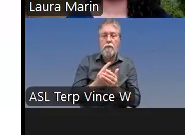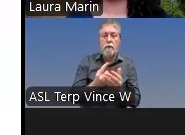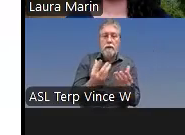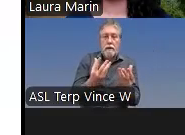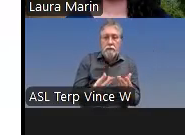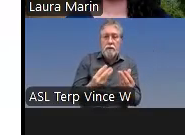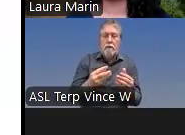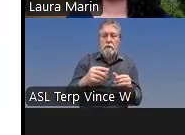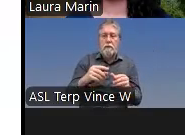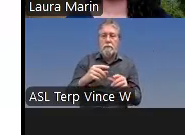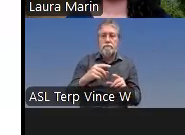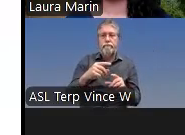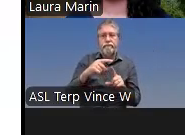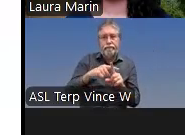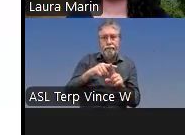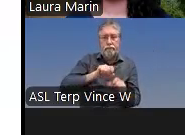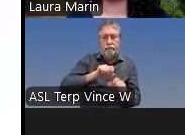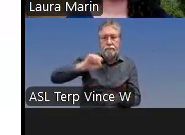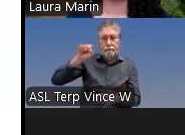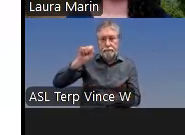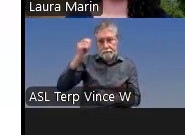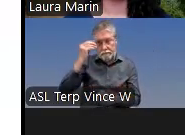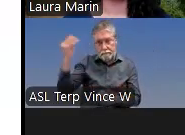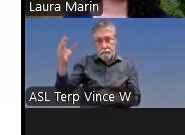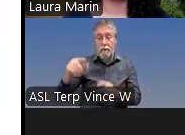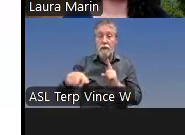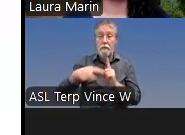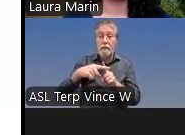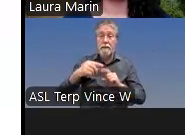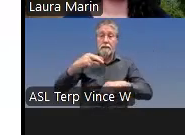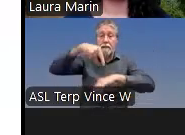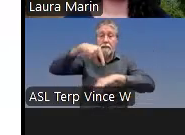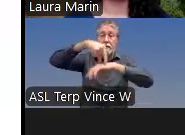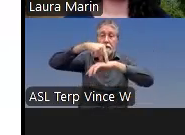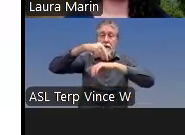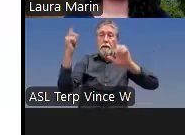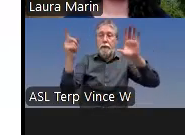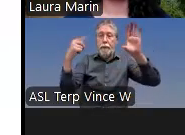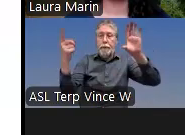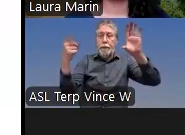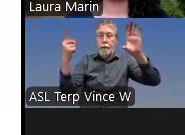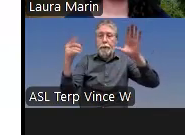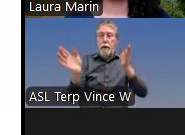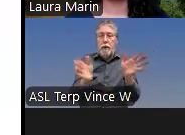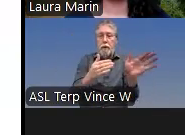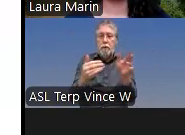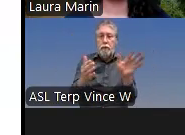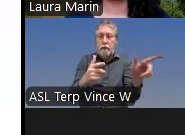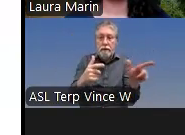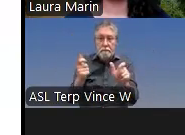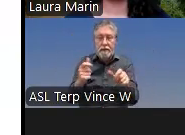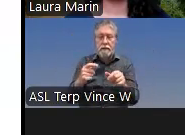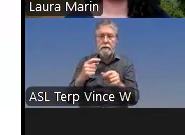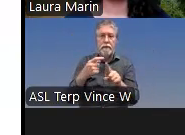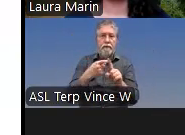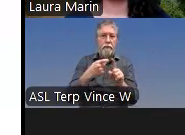also hourly data from a wind sensor, so wind speed, direction, and max